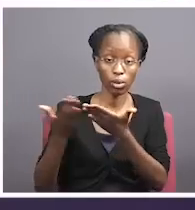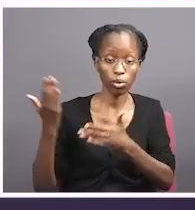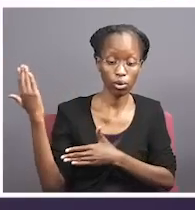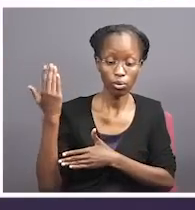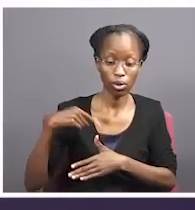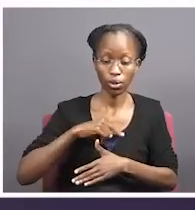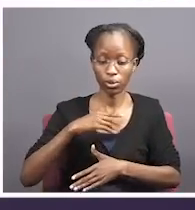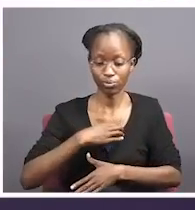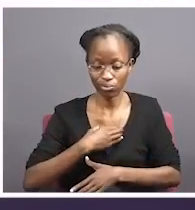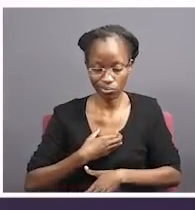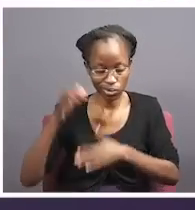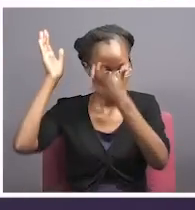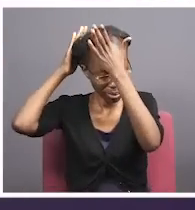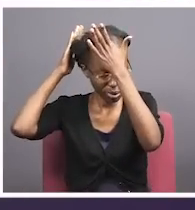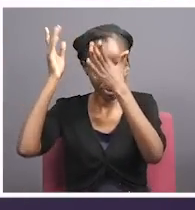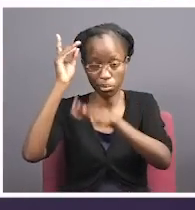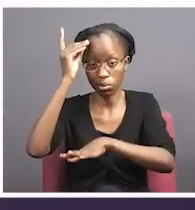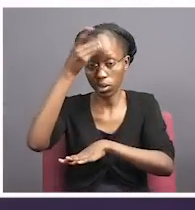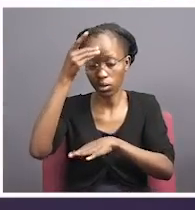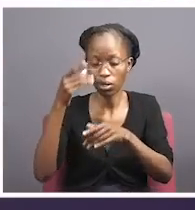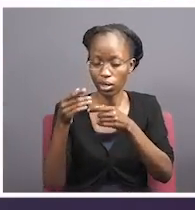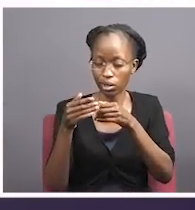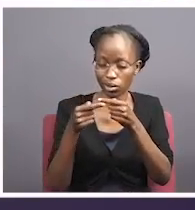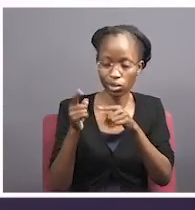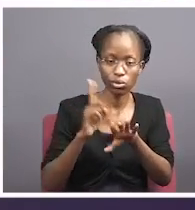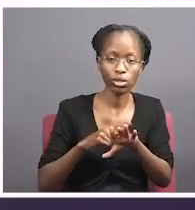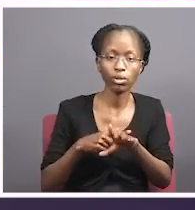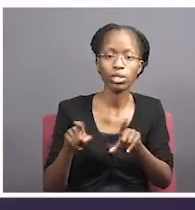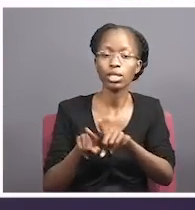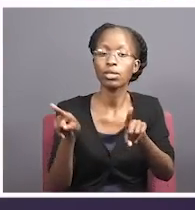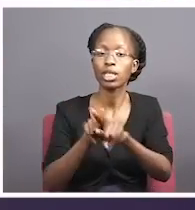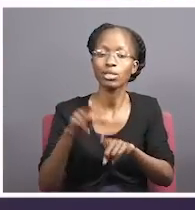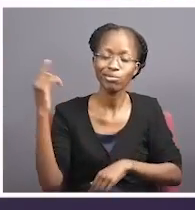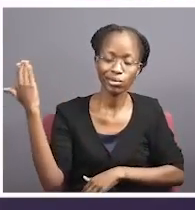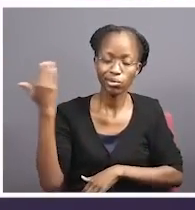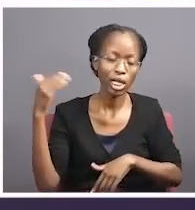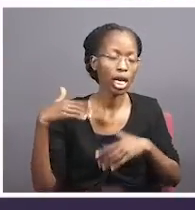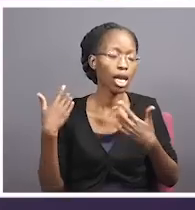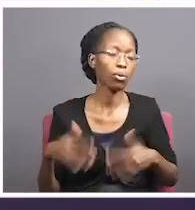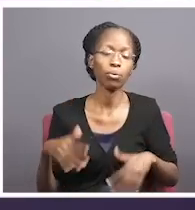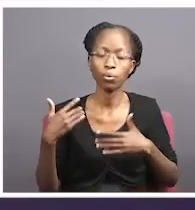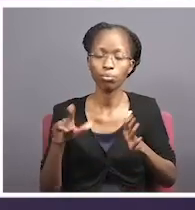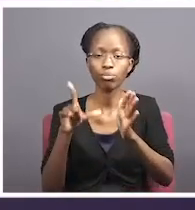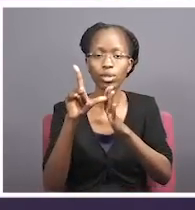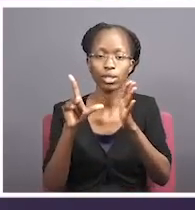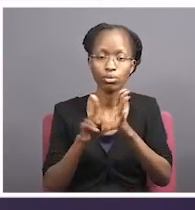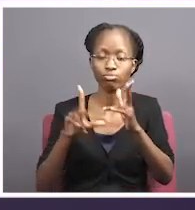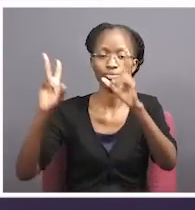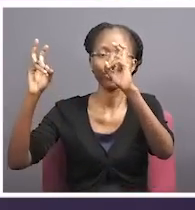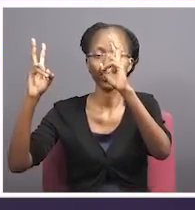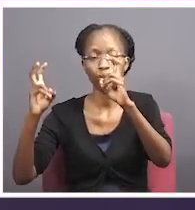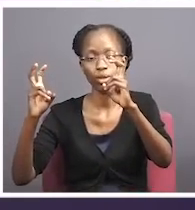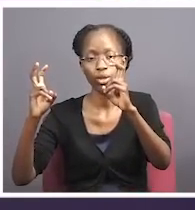speaker for the day, the Bishop Emeritus David Oginde, in a short while. And he'll be sharing an amazing